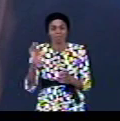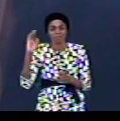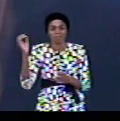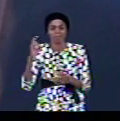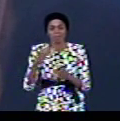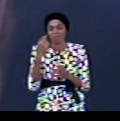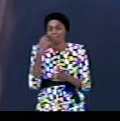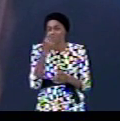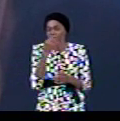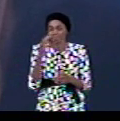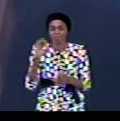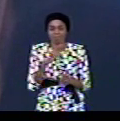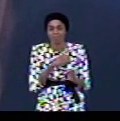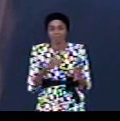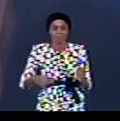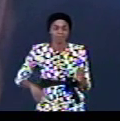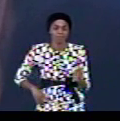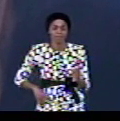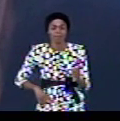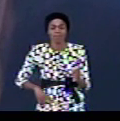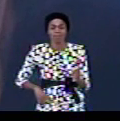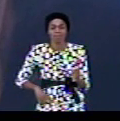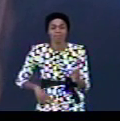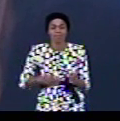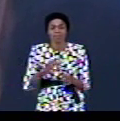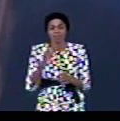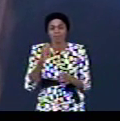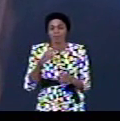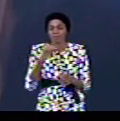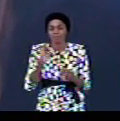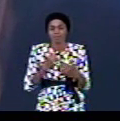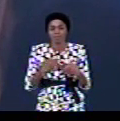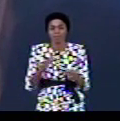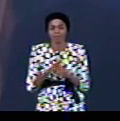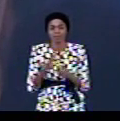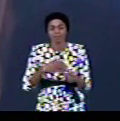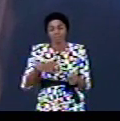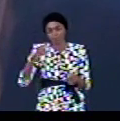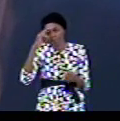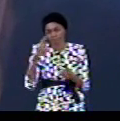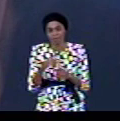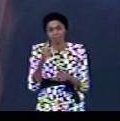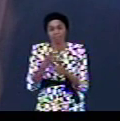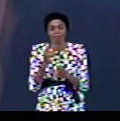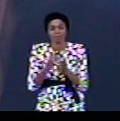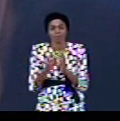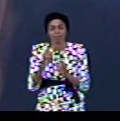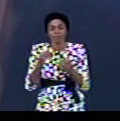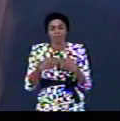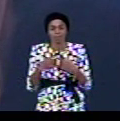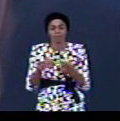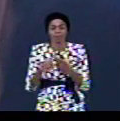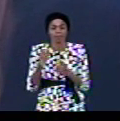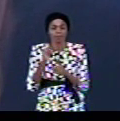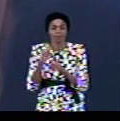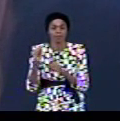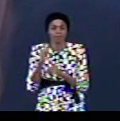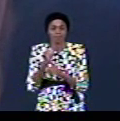my Lord. And Esau said, I have enough, my brother. Keep that thou hast unto